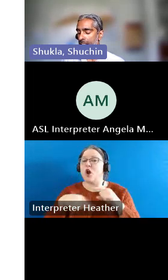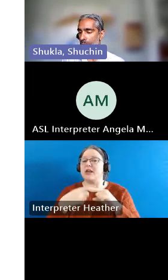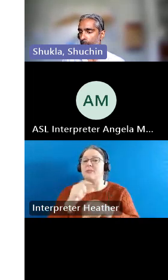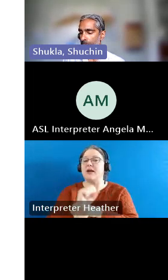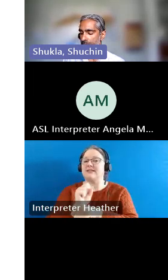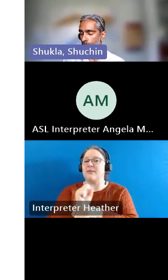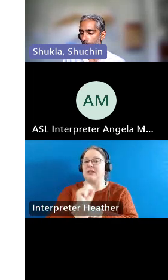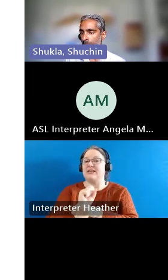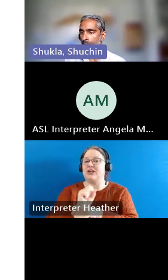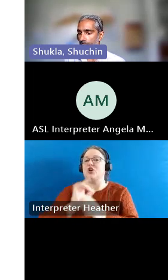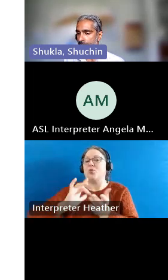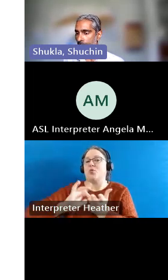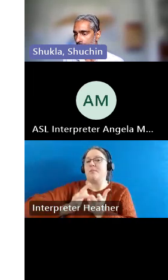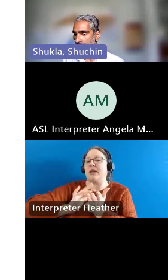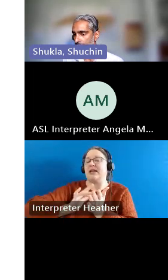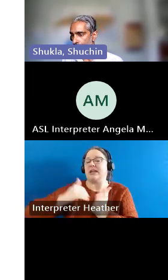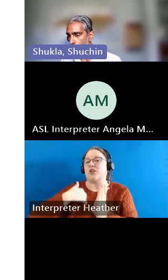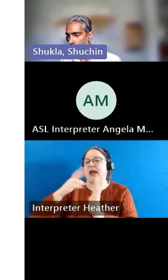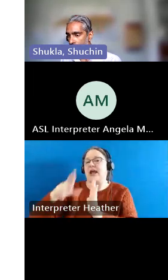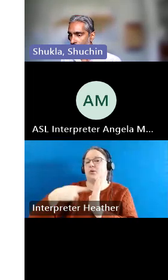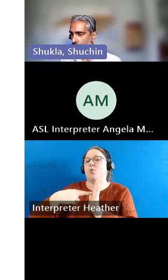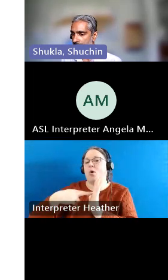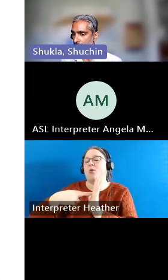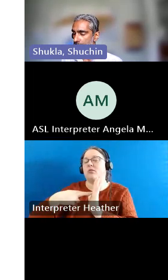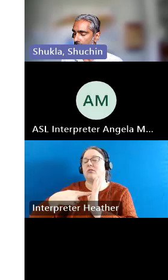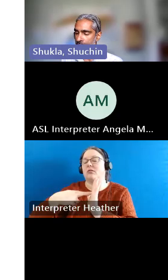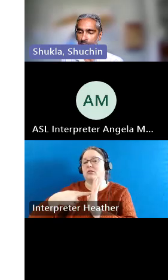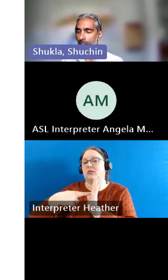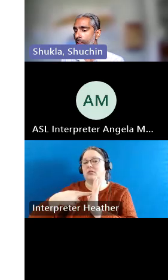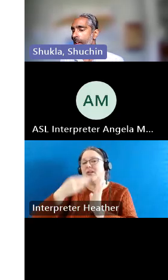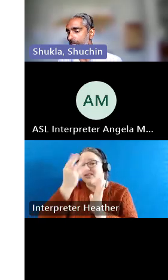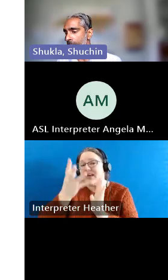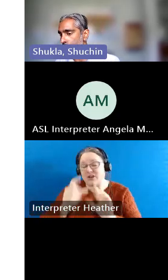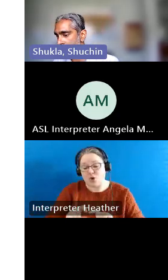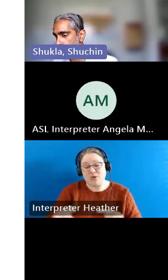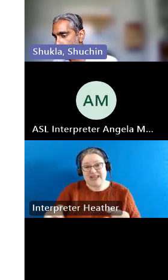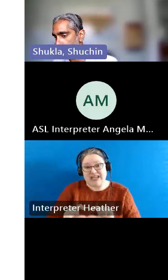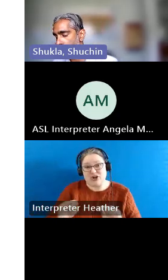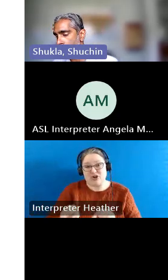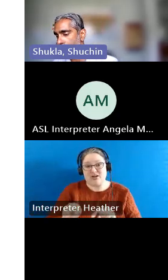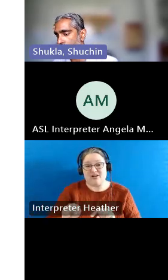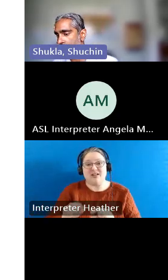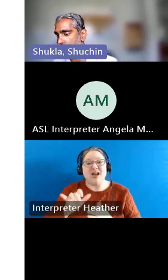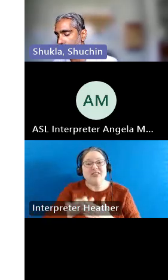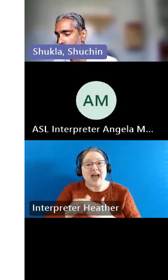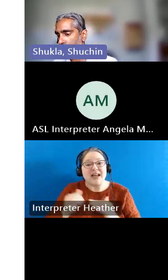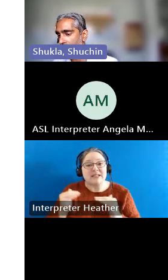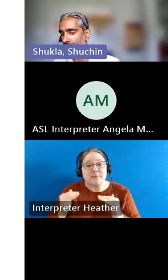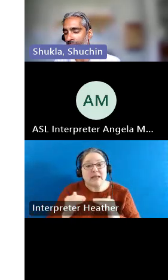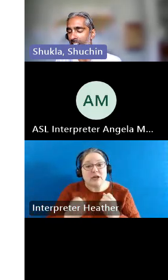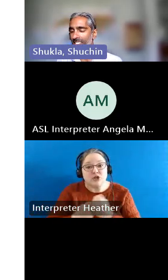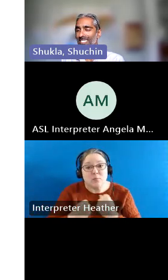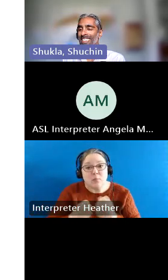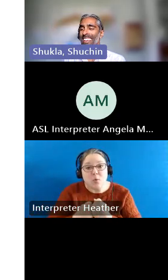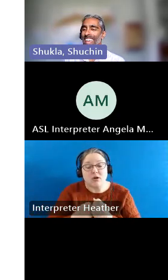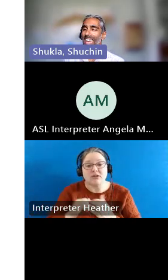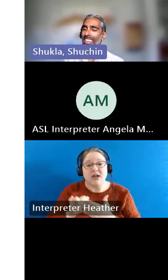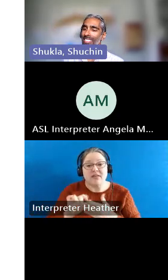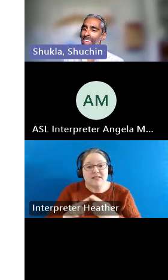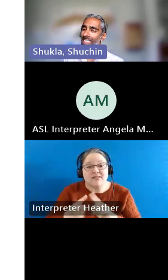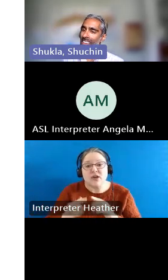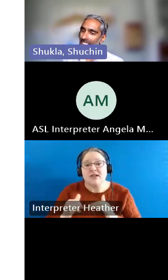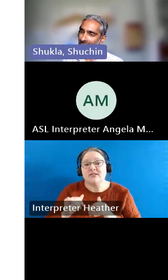of this, where medication really plays a role. Because just to point out, the first stage there, transition, that's my peer support, friends and